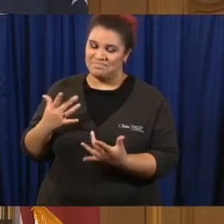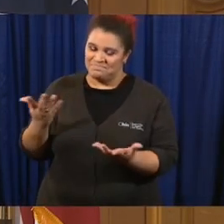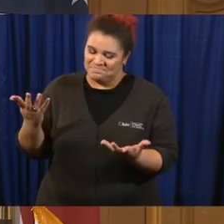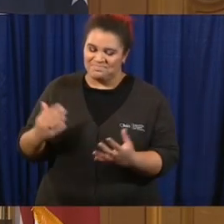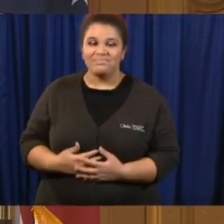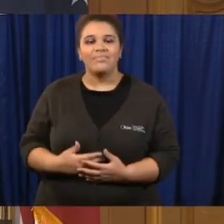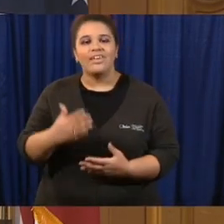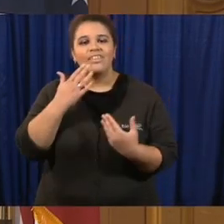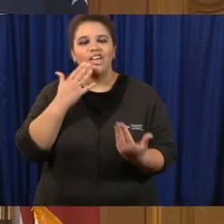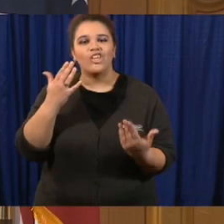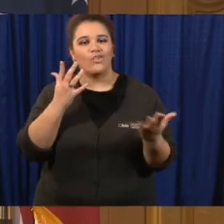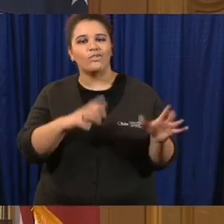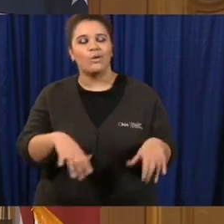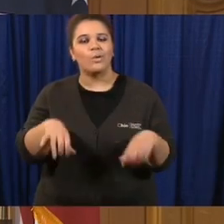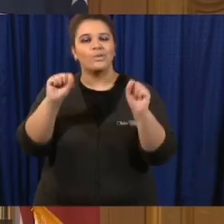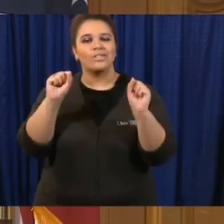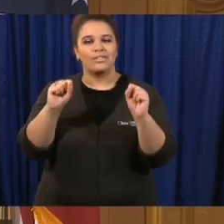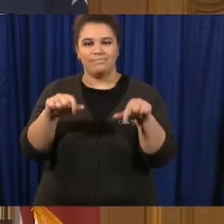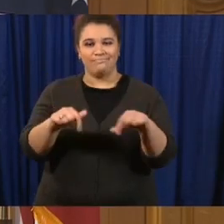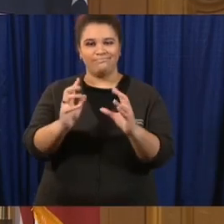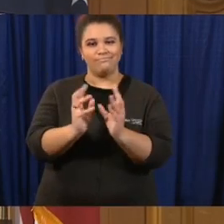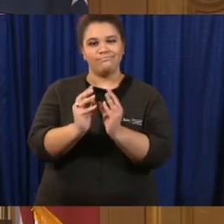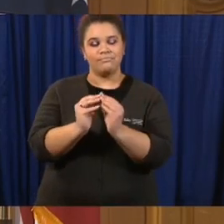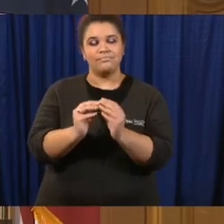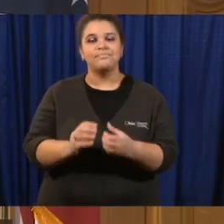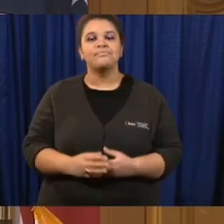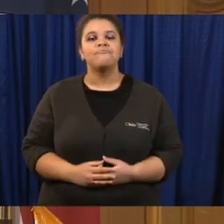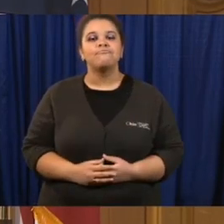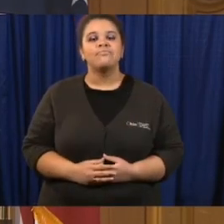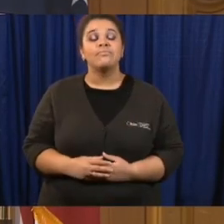as we move forward. Thank you.